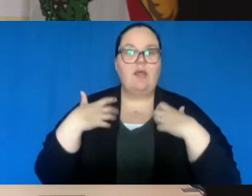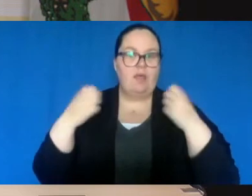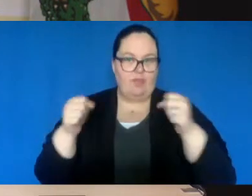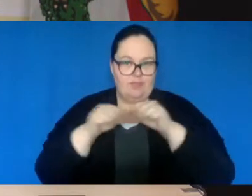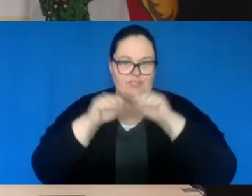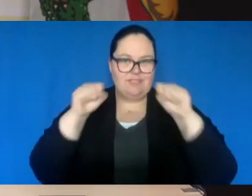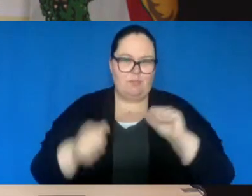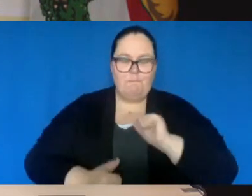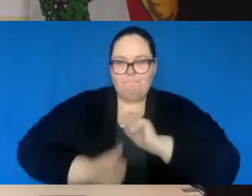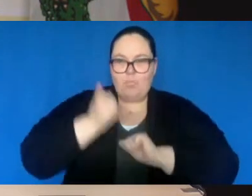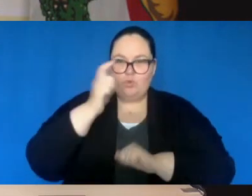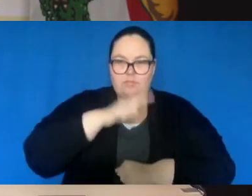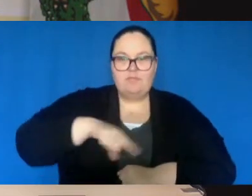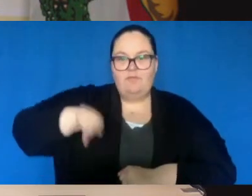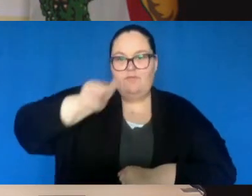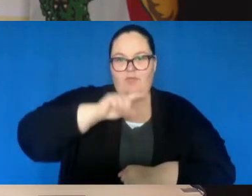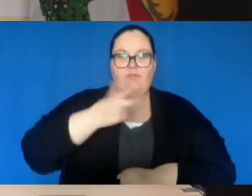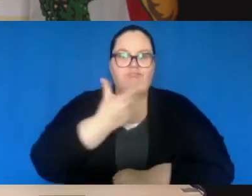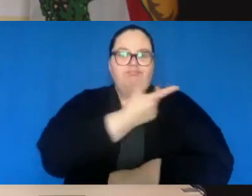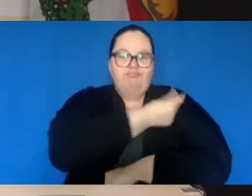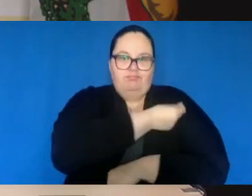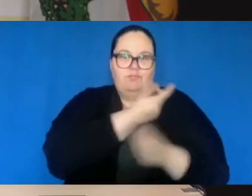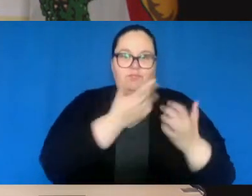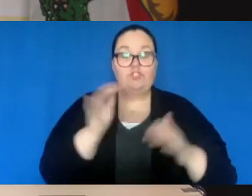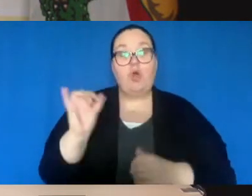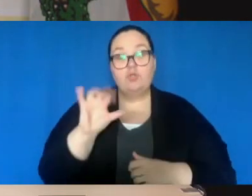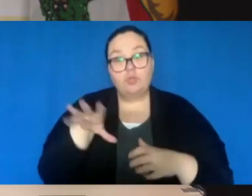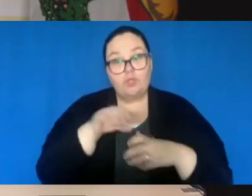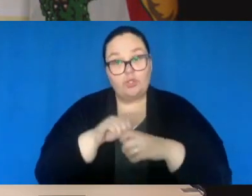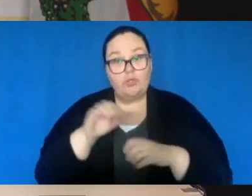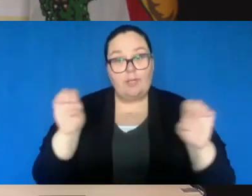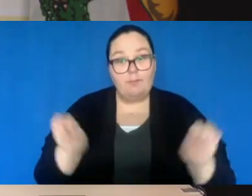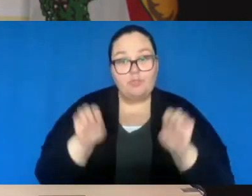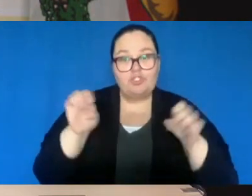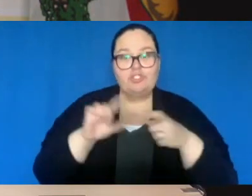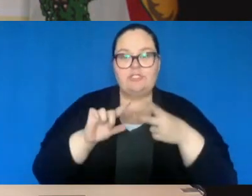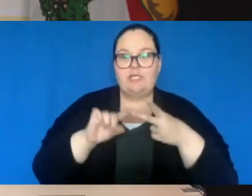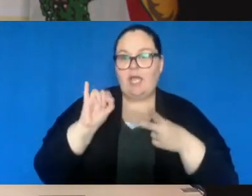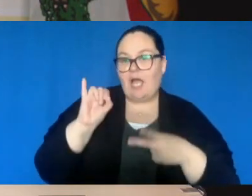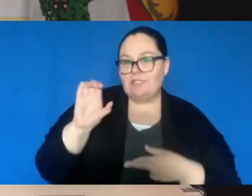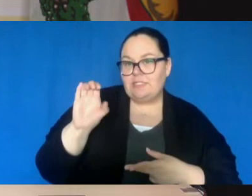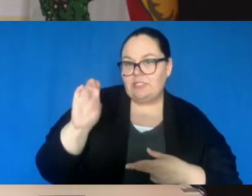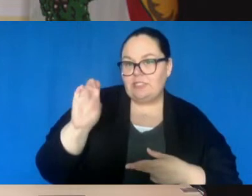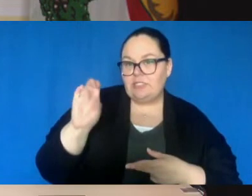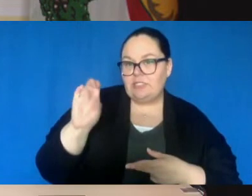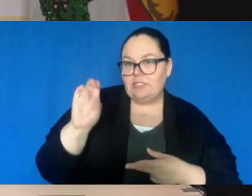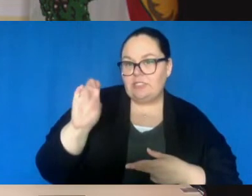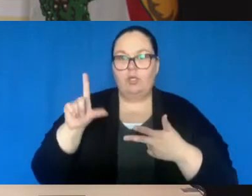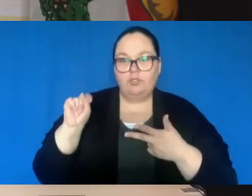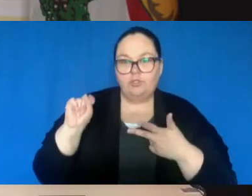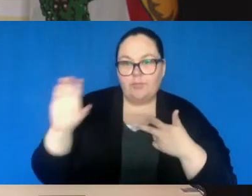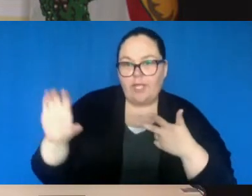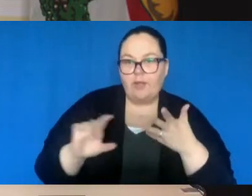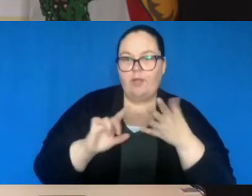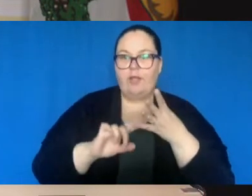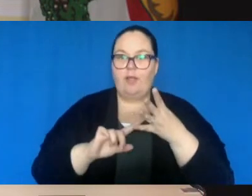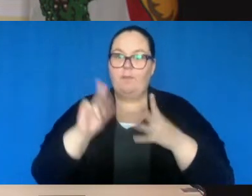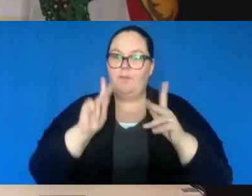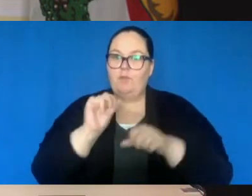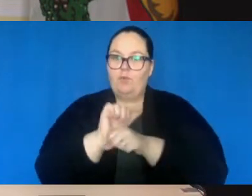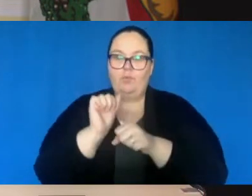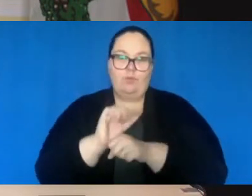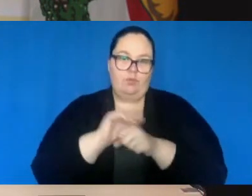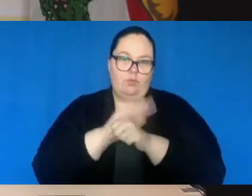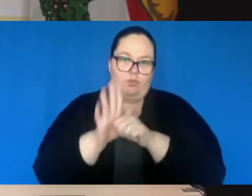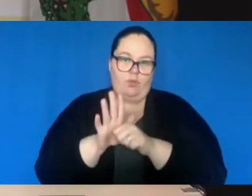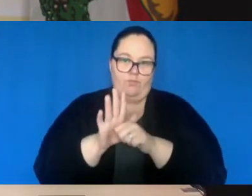vaccinated, including those staff in emergency departments, ICUs, long-term care, and in our COVID units. We follow